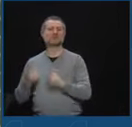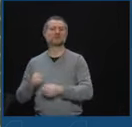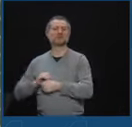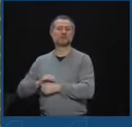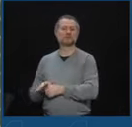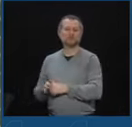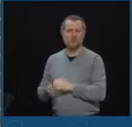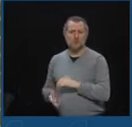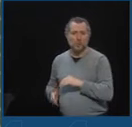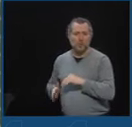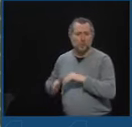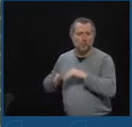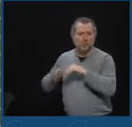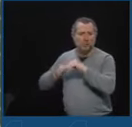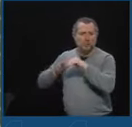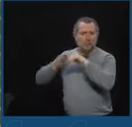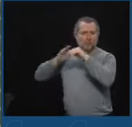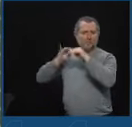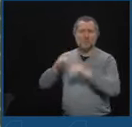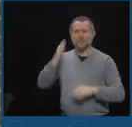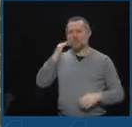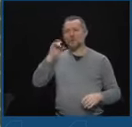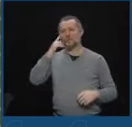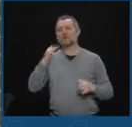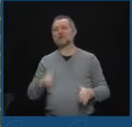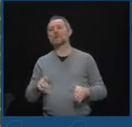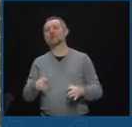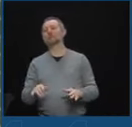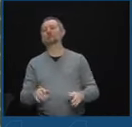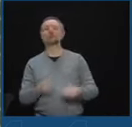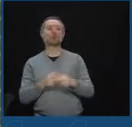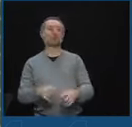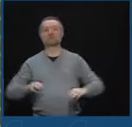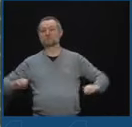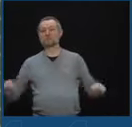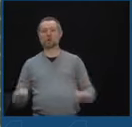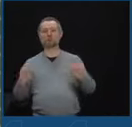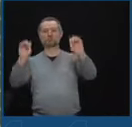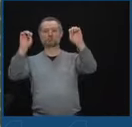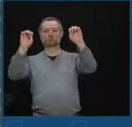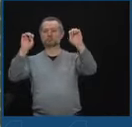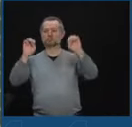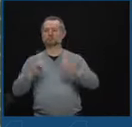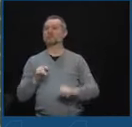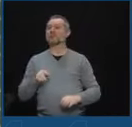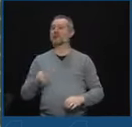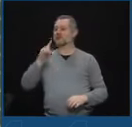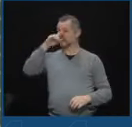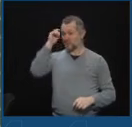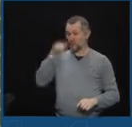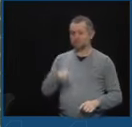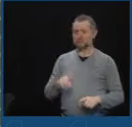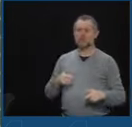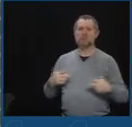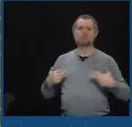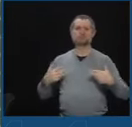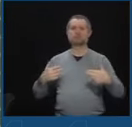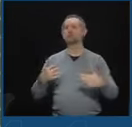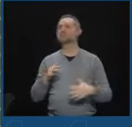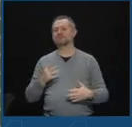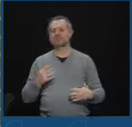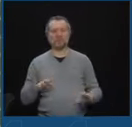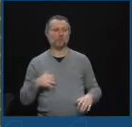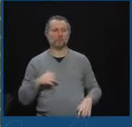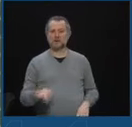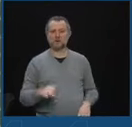you know, the governor said, this is an emergency. We don't want to face, you know, a summer under these conditions. So that's why you're here. You're part of